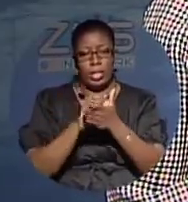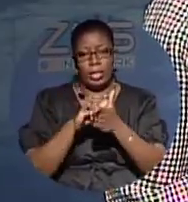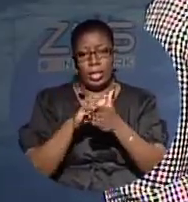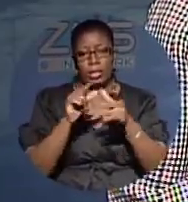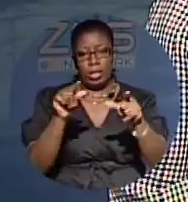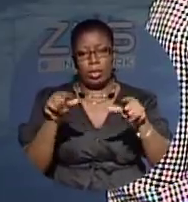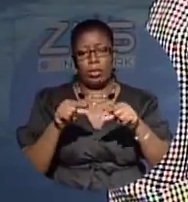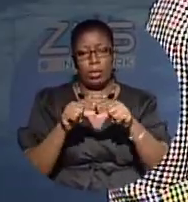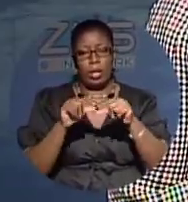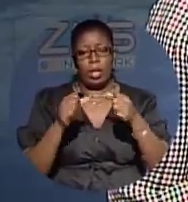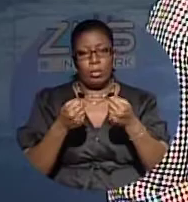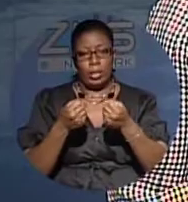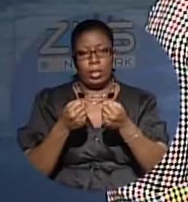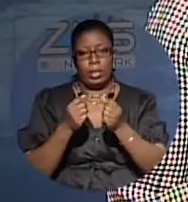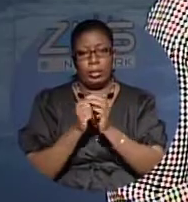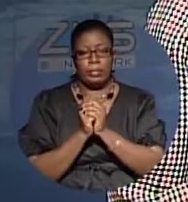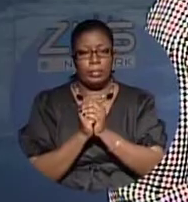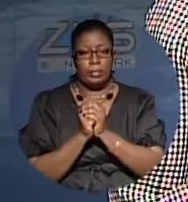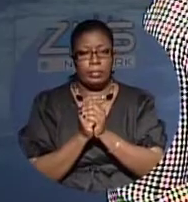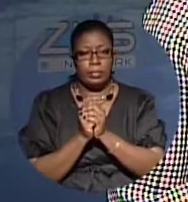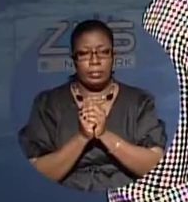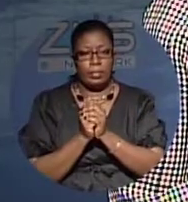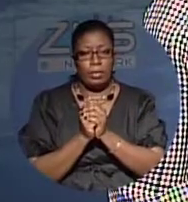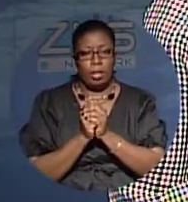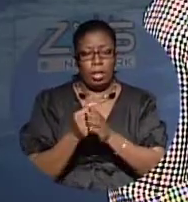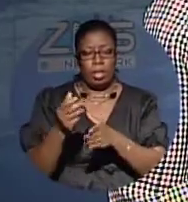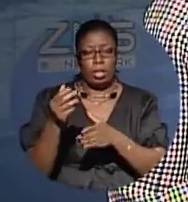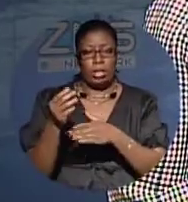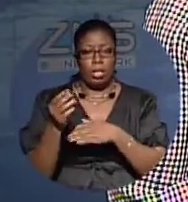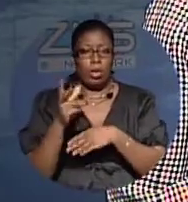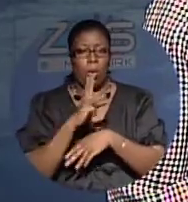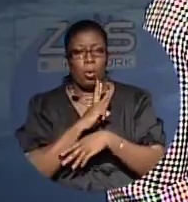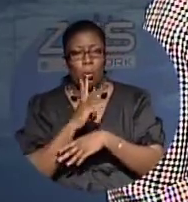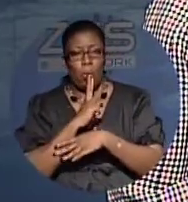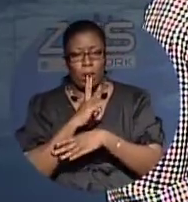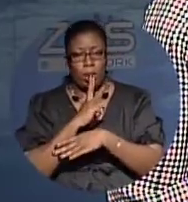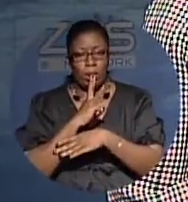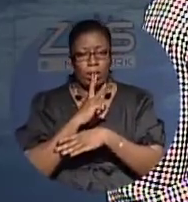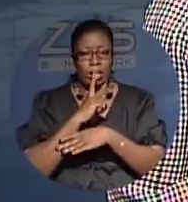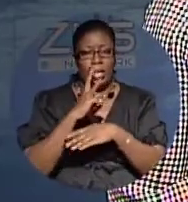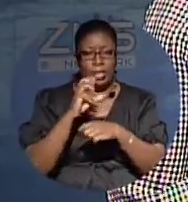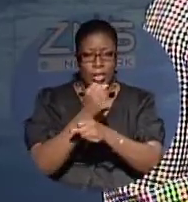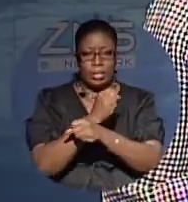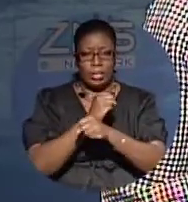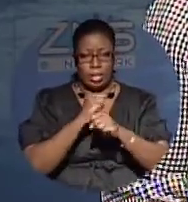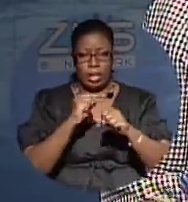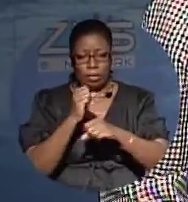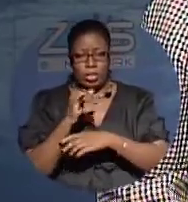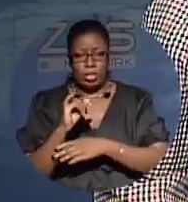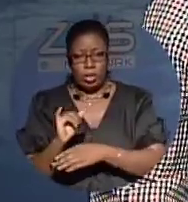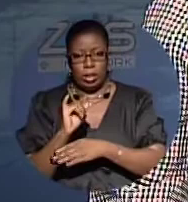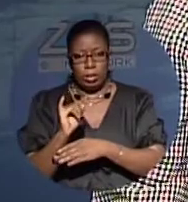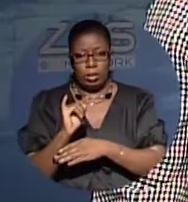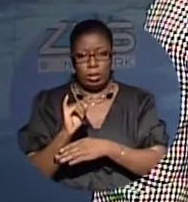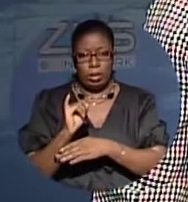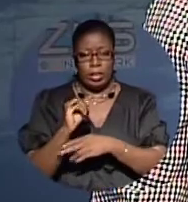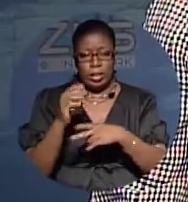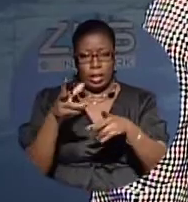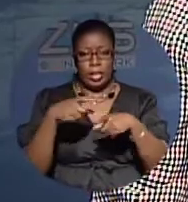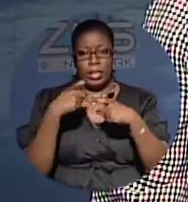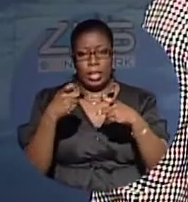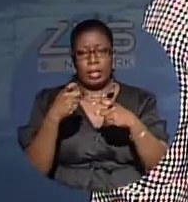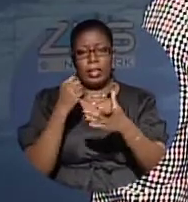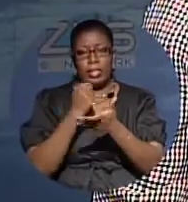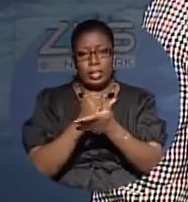ceremony. Water salvaging. That was one of the topics debated in the House of Assembly last evening. Parliamentarians gave their stamp of approval